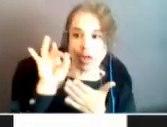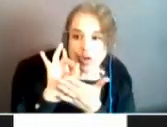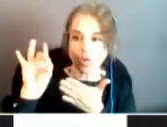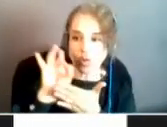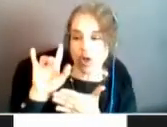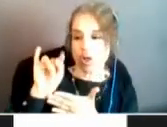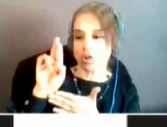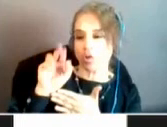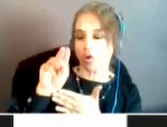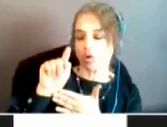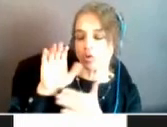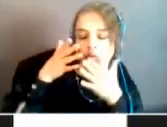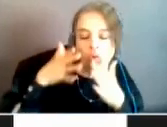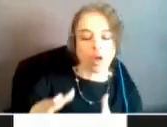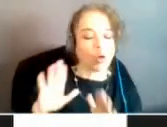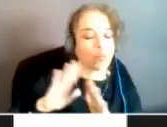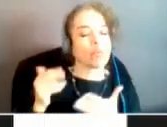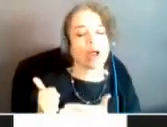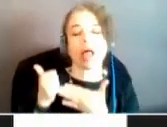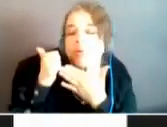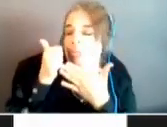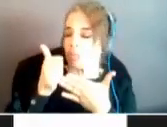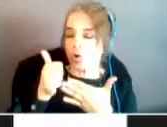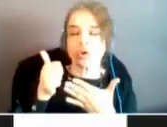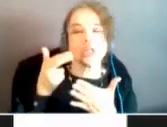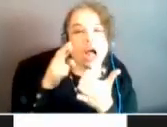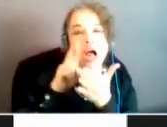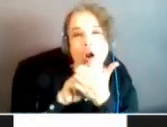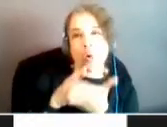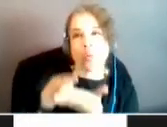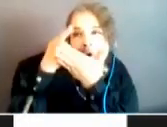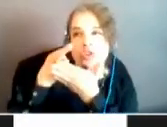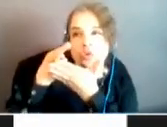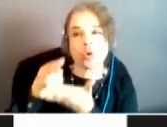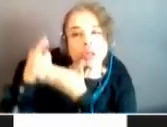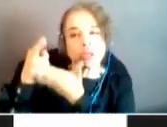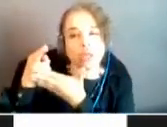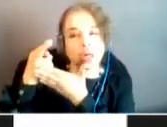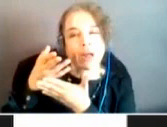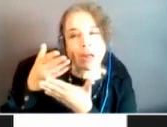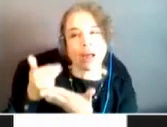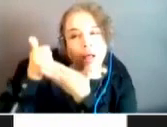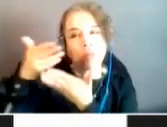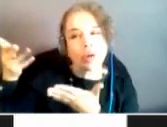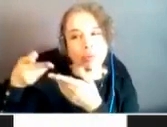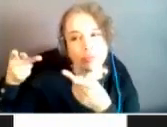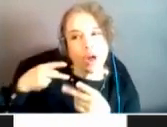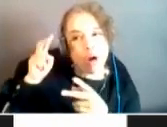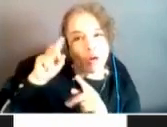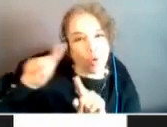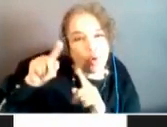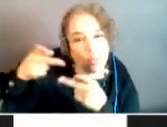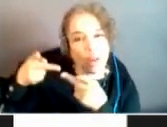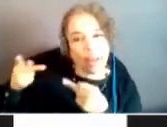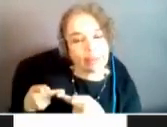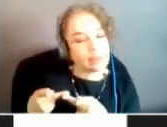traumatic loss grief group. I found that very helpful. I have resources. You know, I have places that I can go."